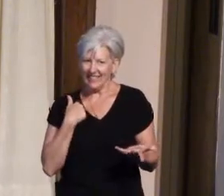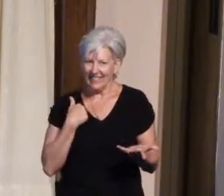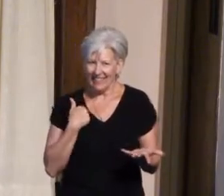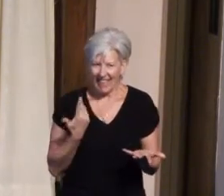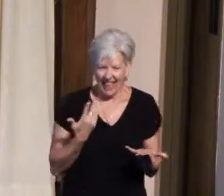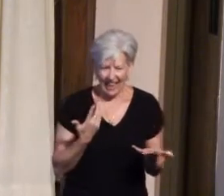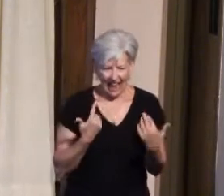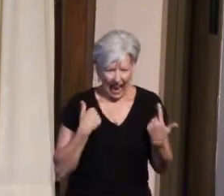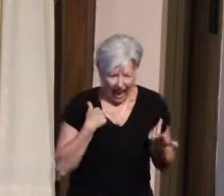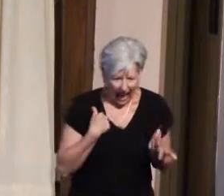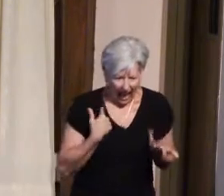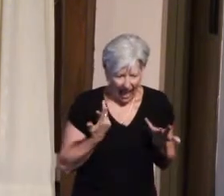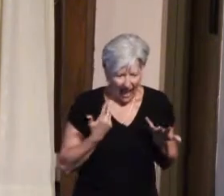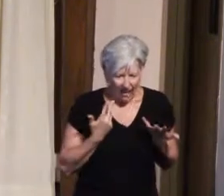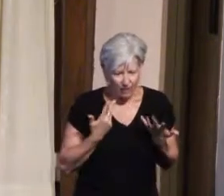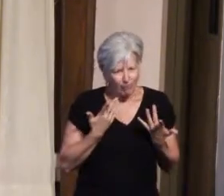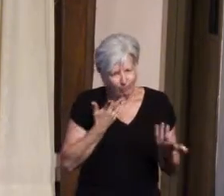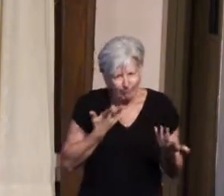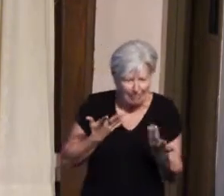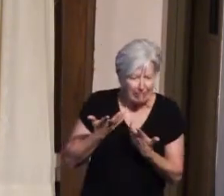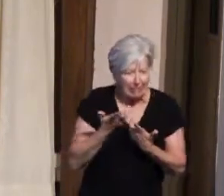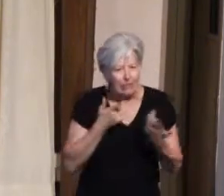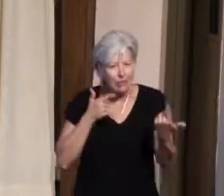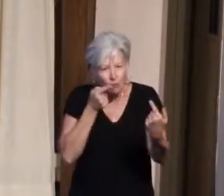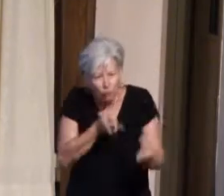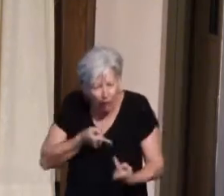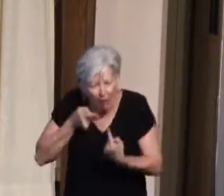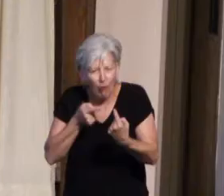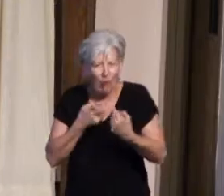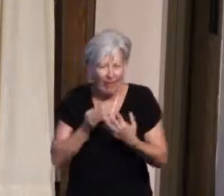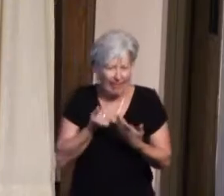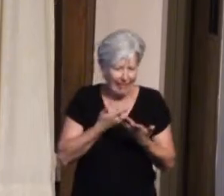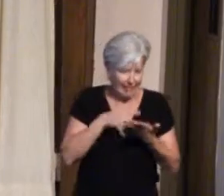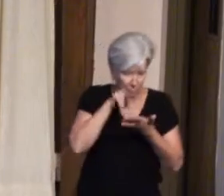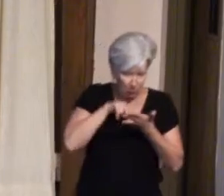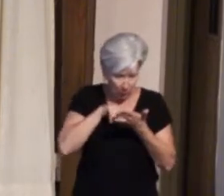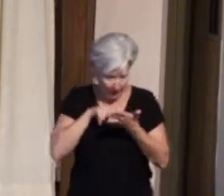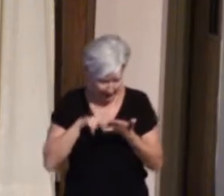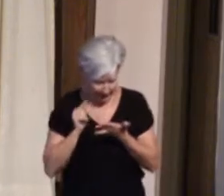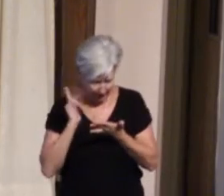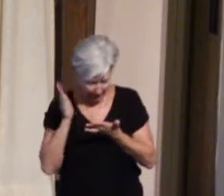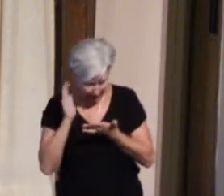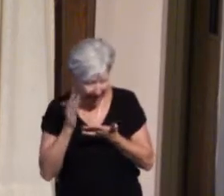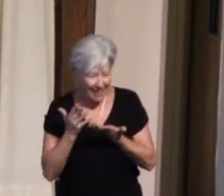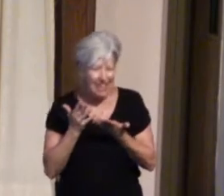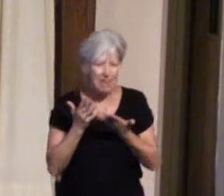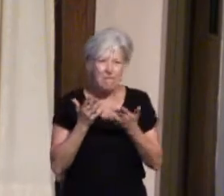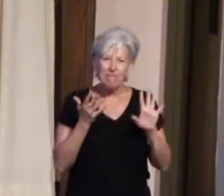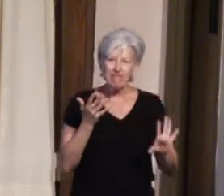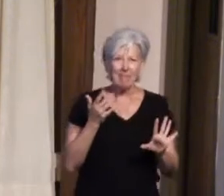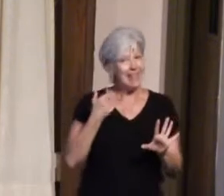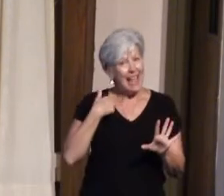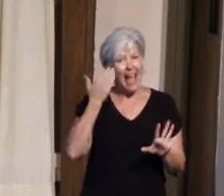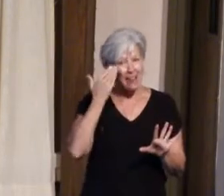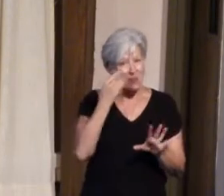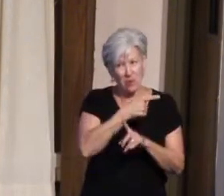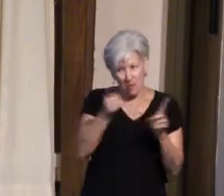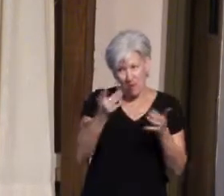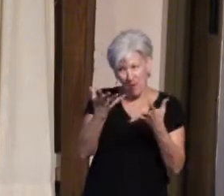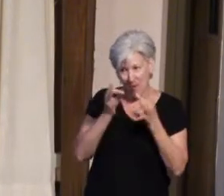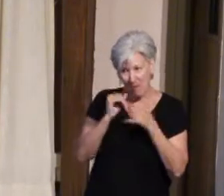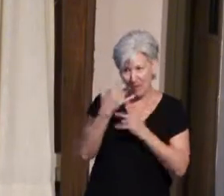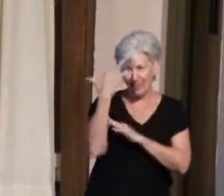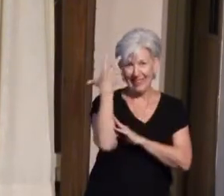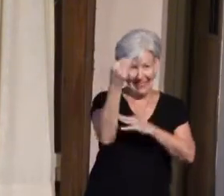don't stay with it, at least essentially to this, we'll be here a while. And we don't want to do that, do we? Do we?